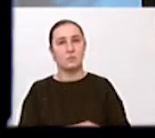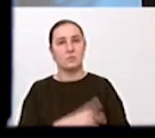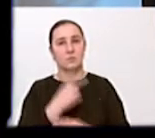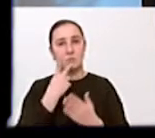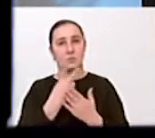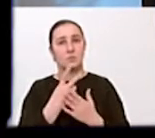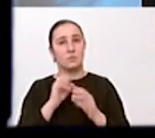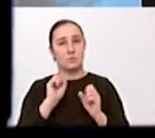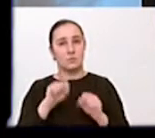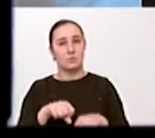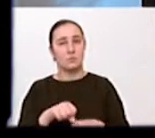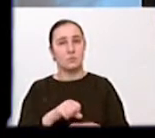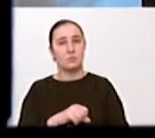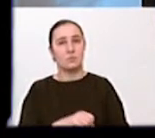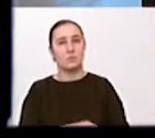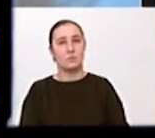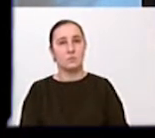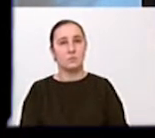Ko'rishingiz mumkin.